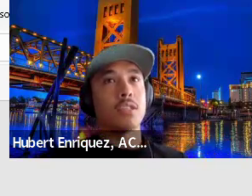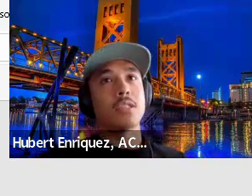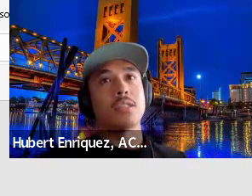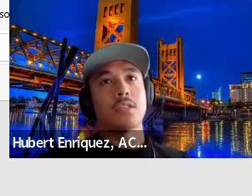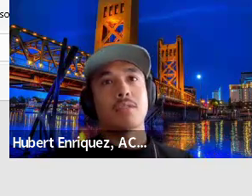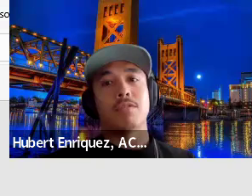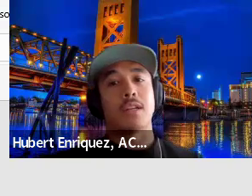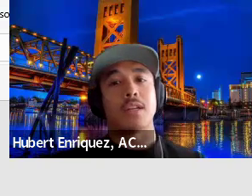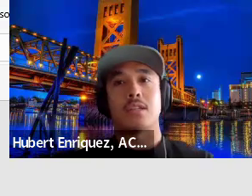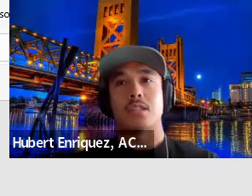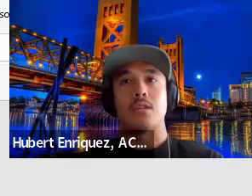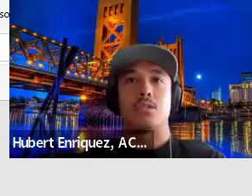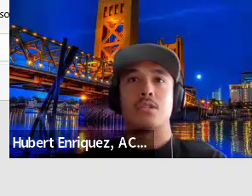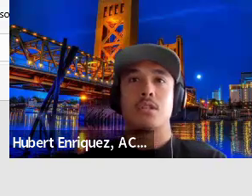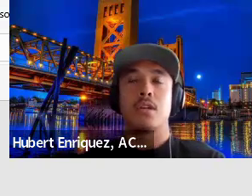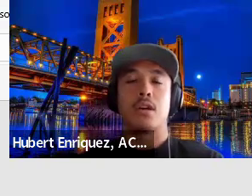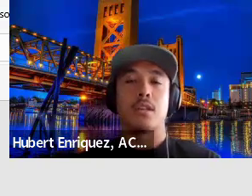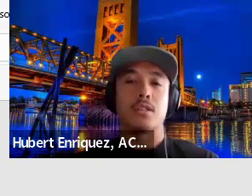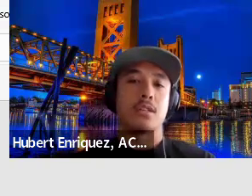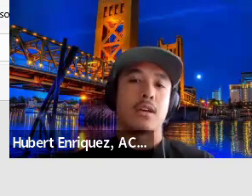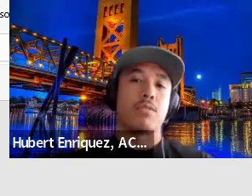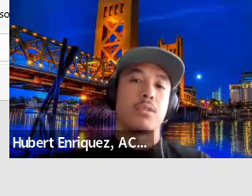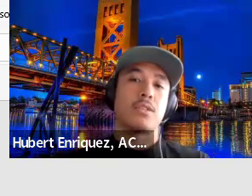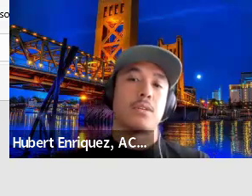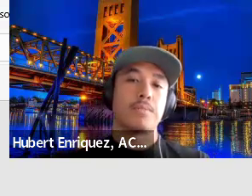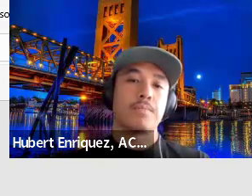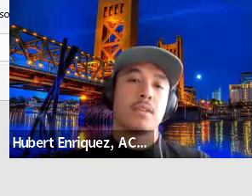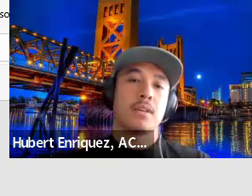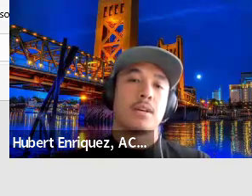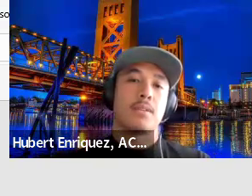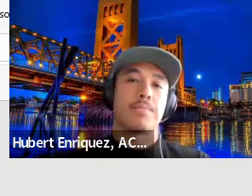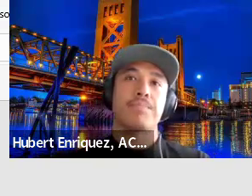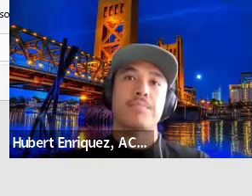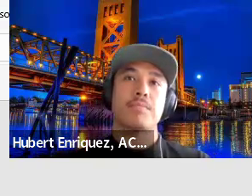looking forward to this season, flooding is a huge thing to look out for. So